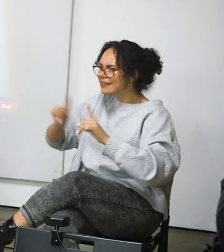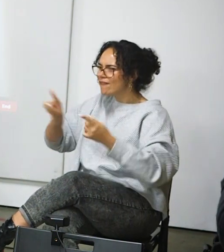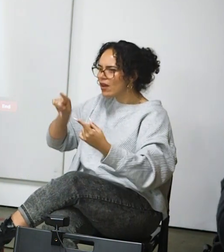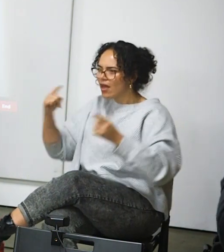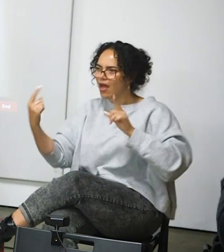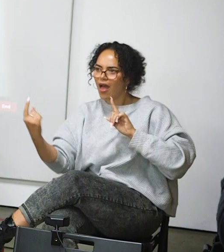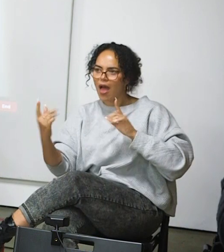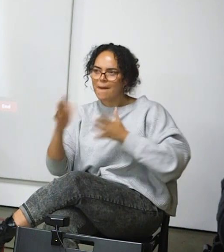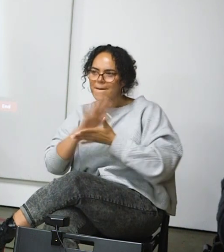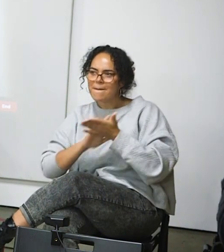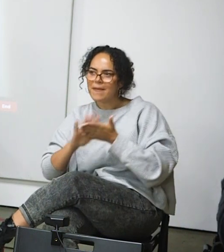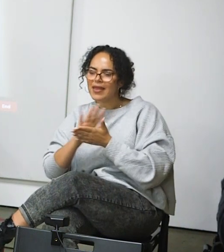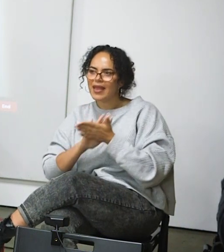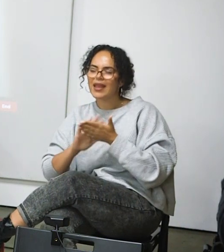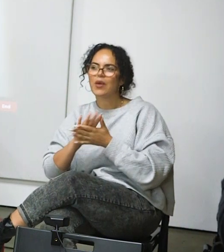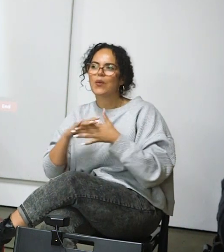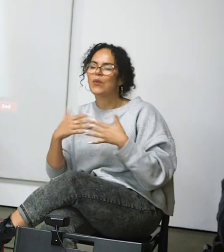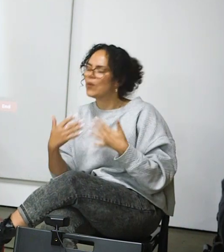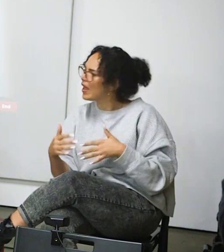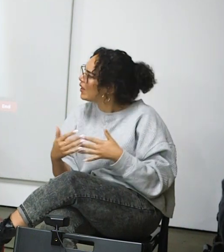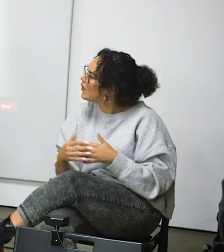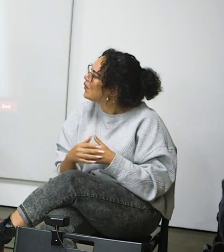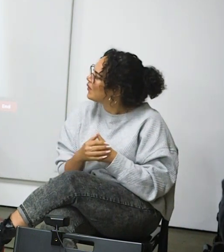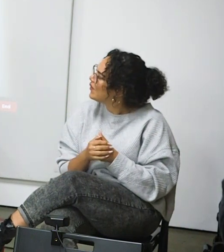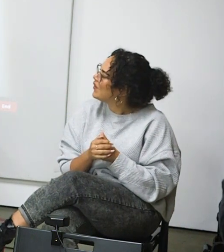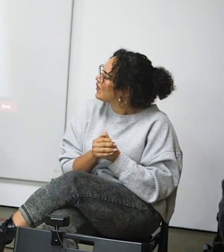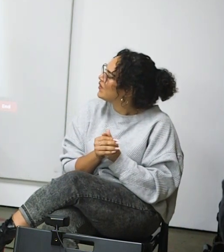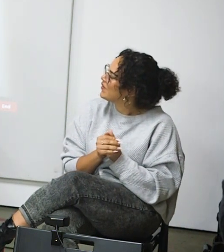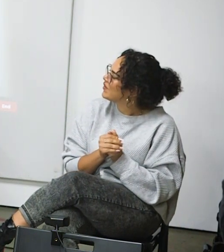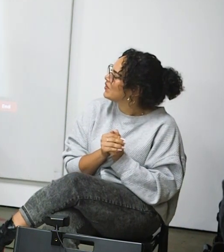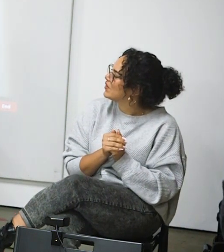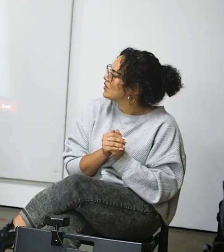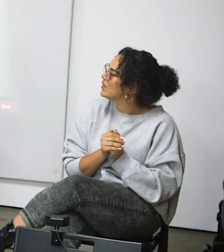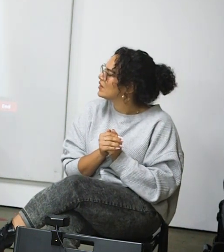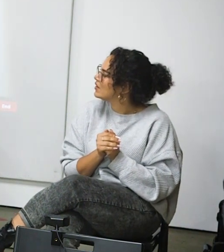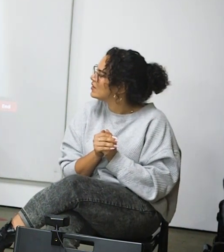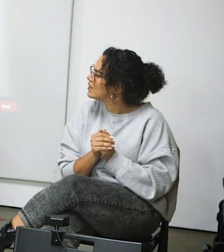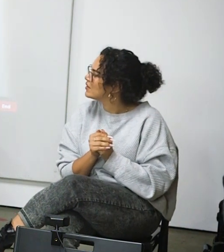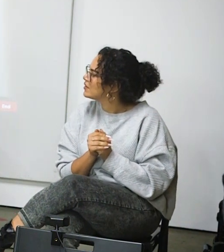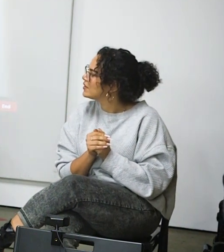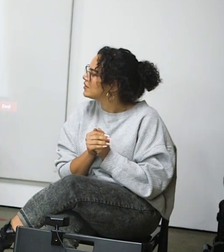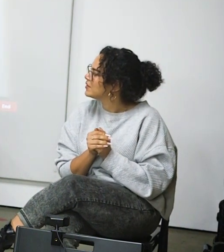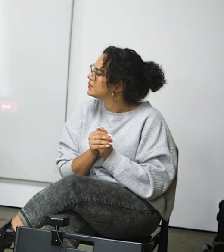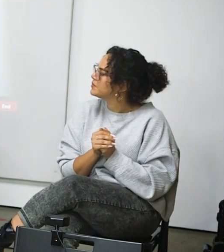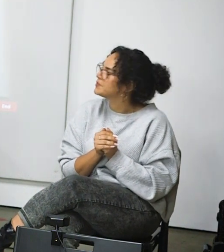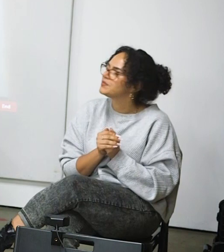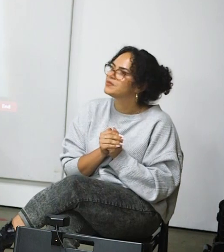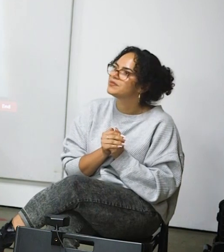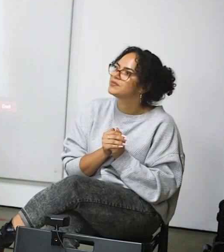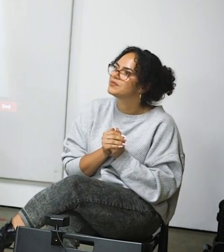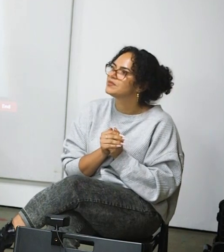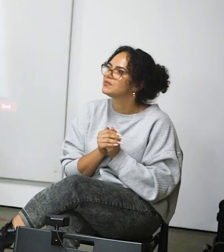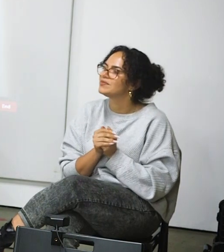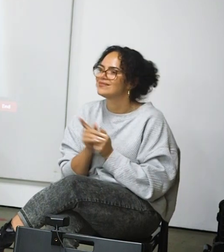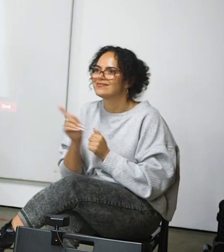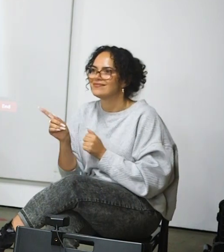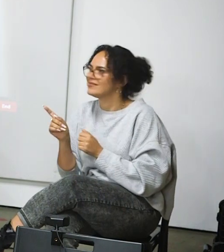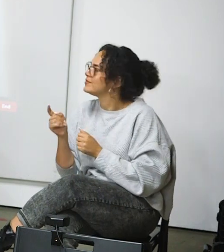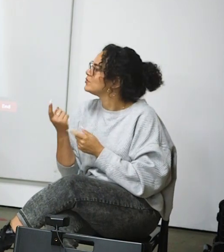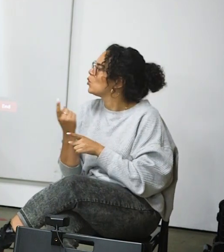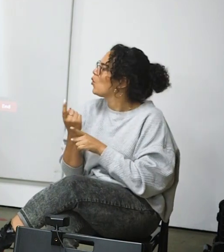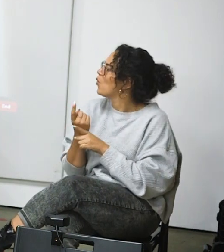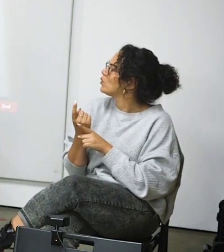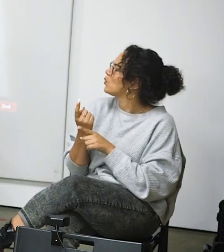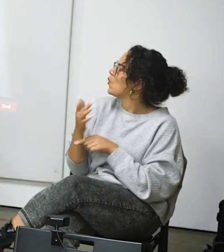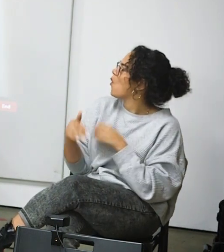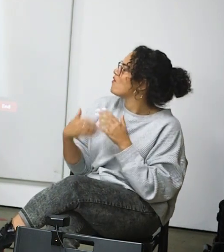life by dreaming up that space as well. So definitely. And you, Kaya, this thing about speculation and imagination, what do you think the